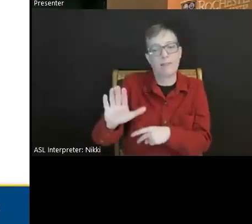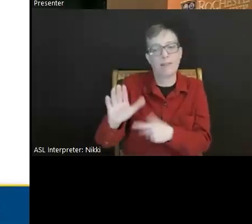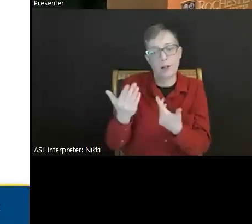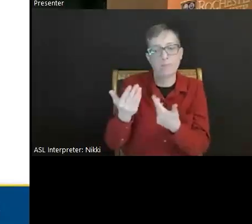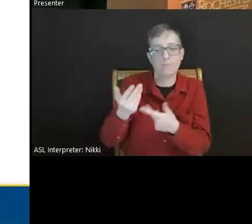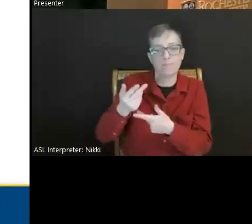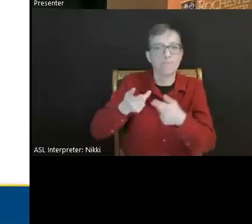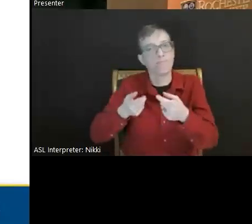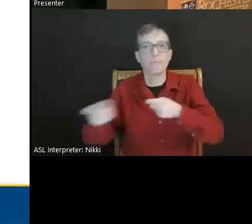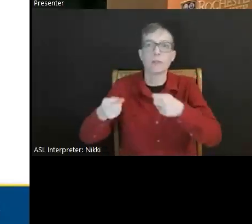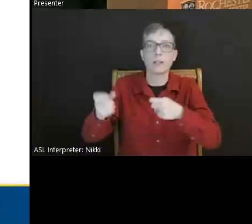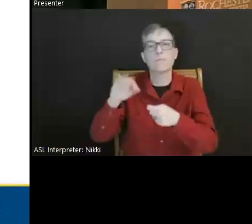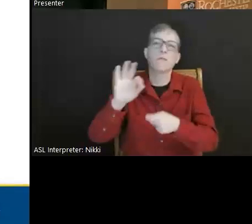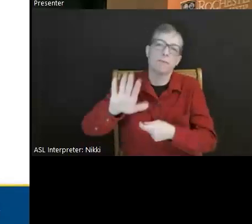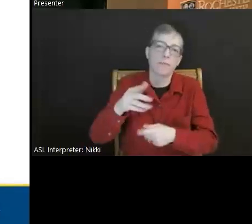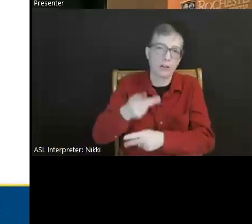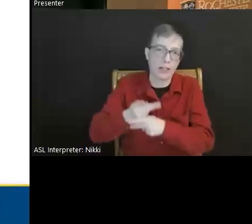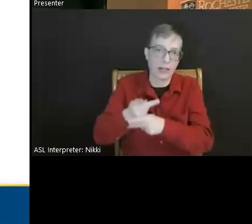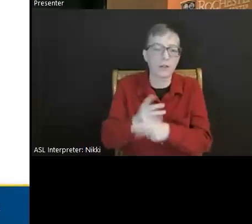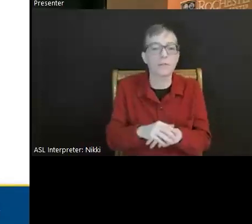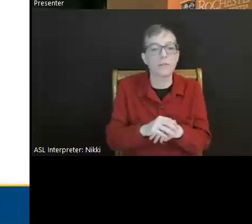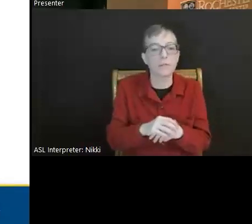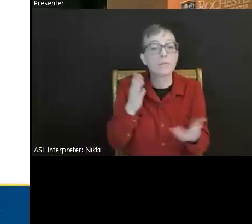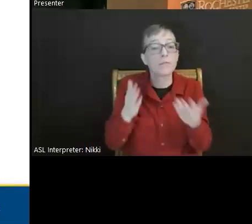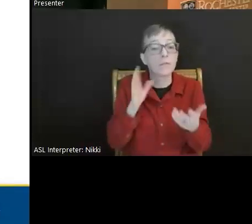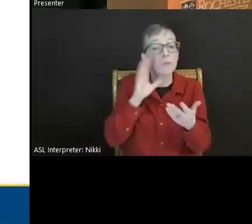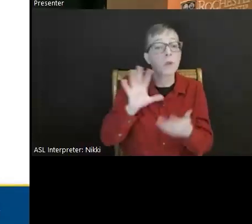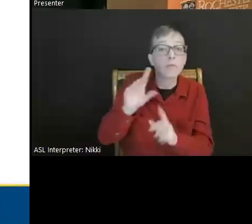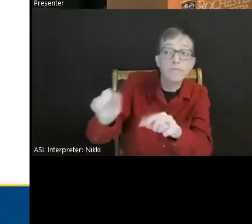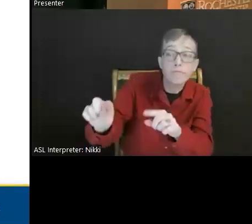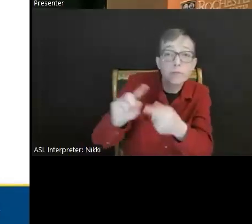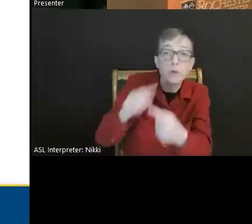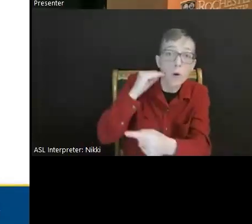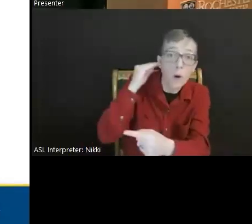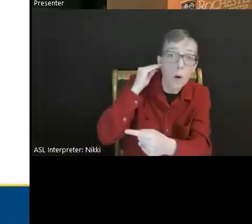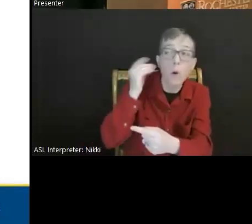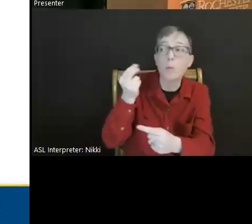homes or other preferred location, as opposed to in clinic.